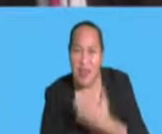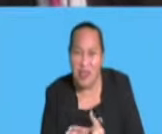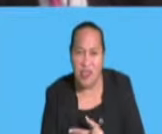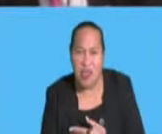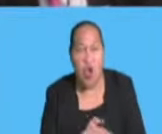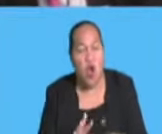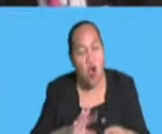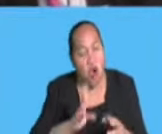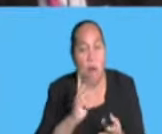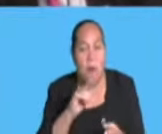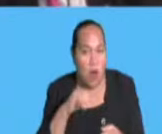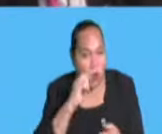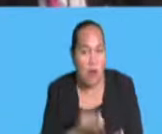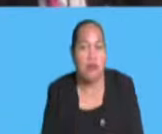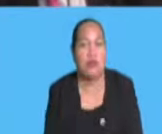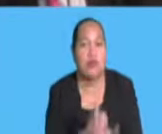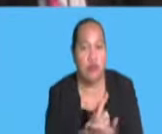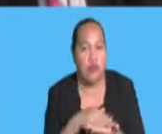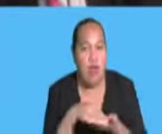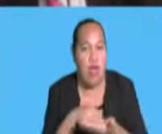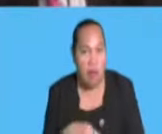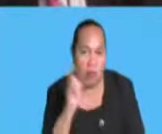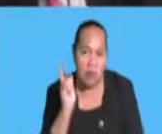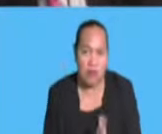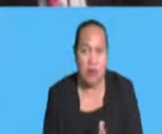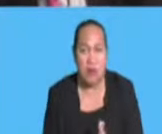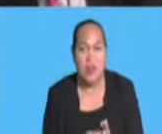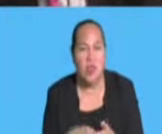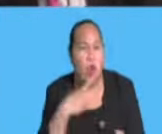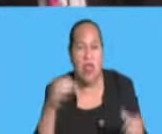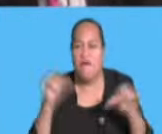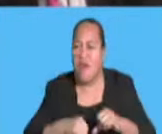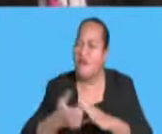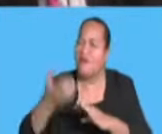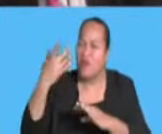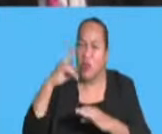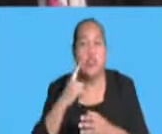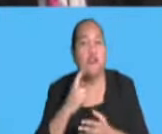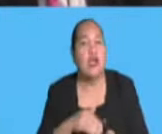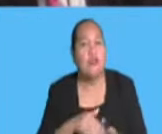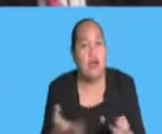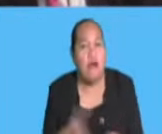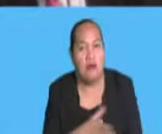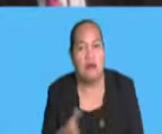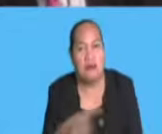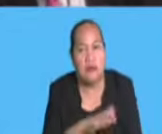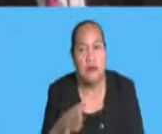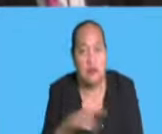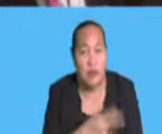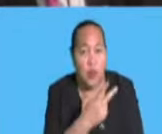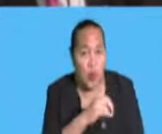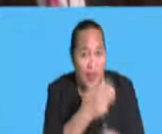financial meltdown, extreme weather events, or the legacy of failed governments and governance. The 2019-20